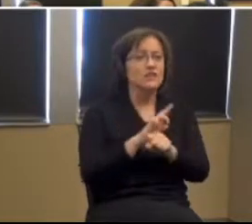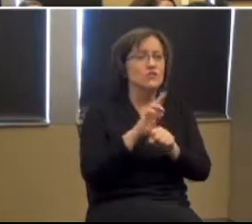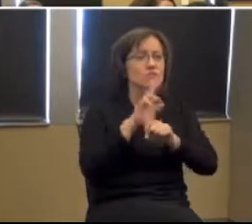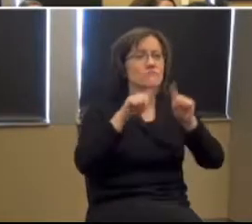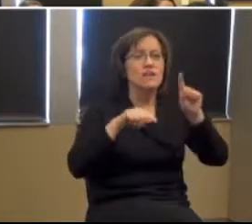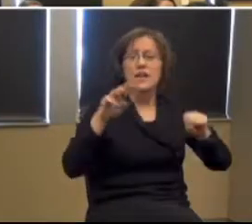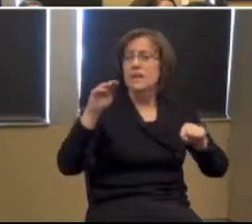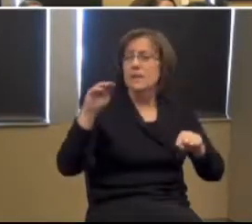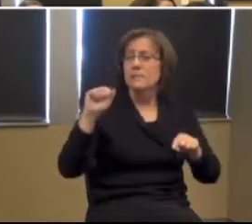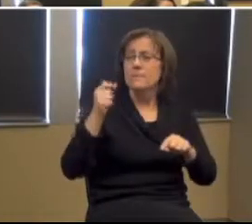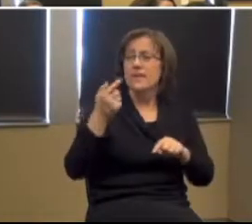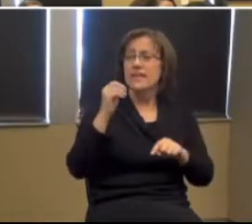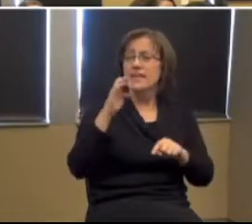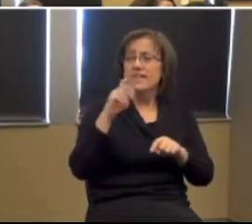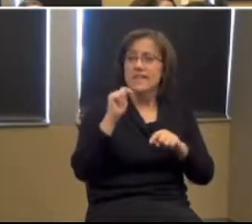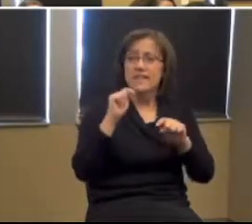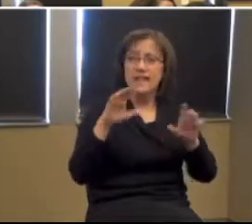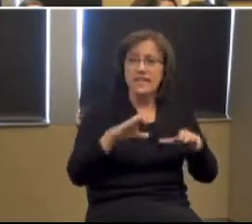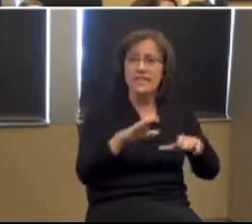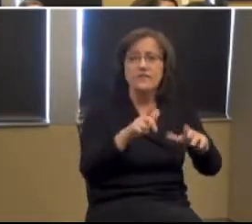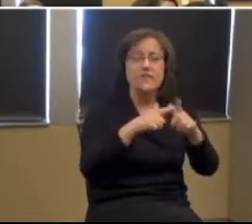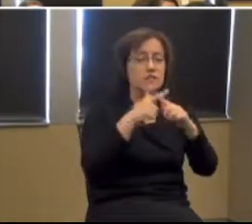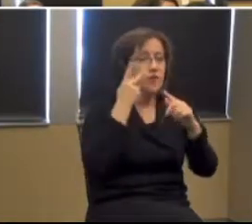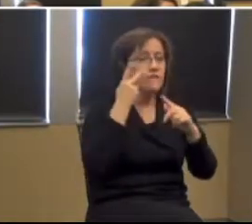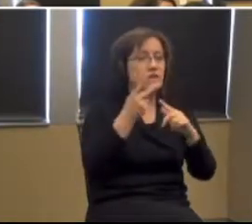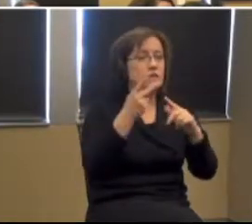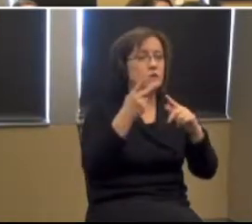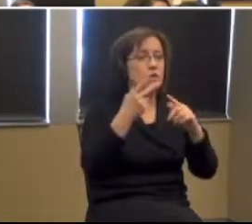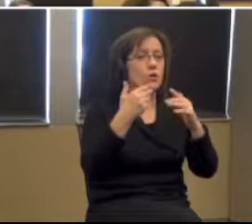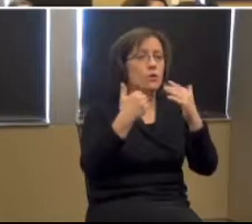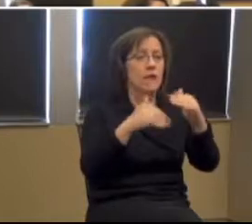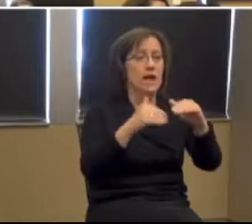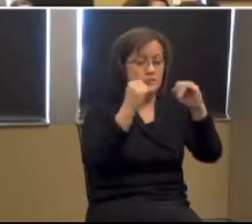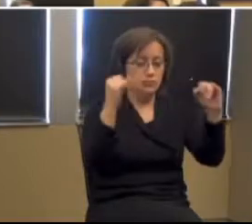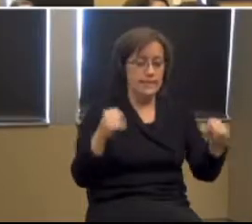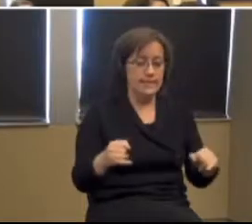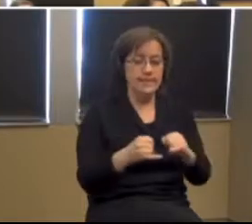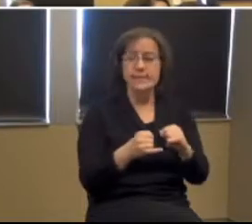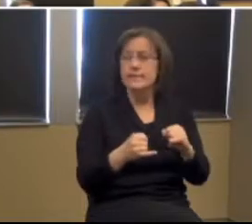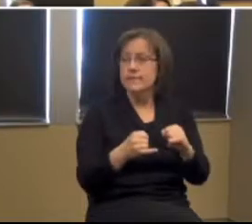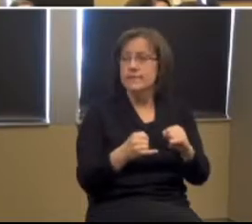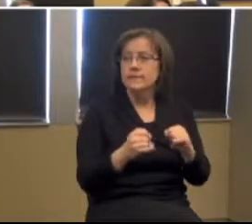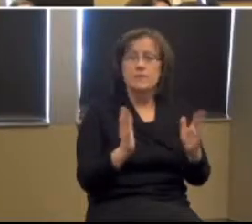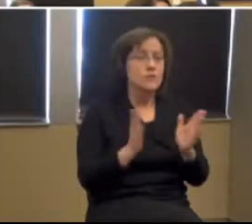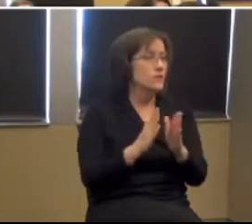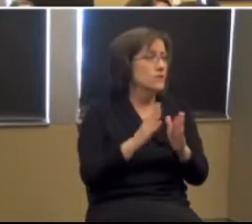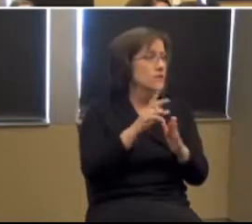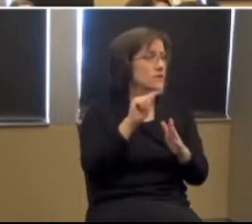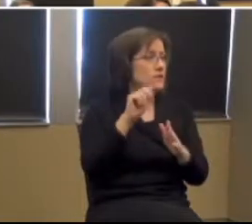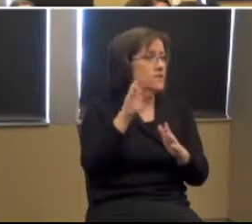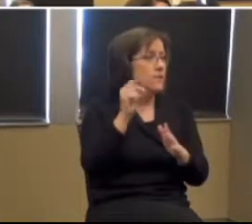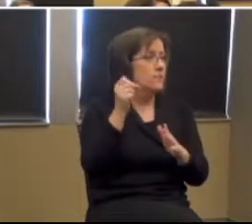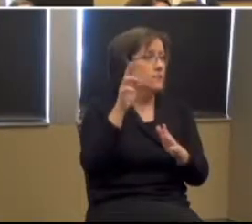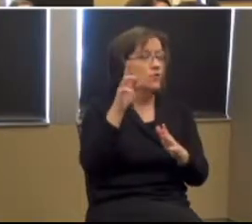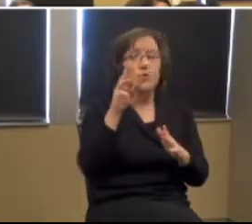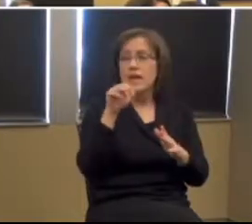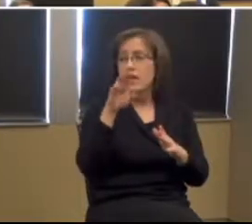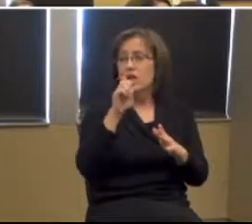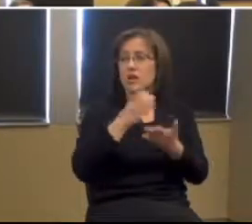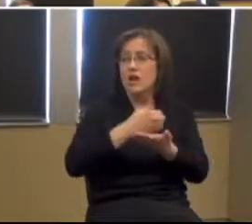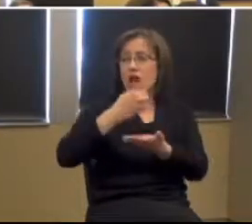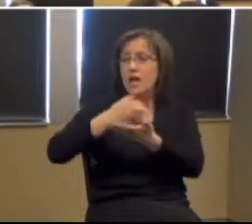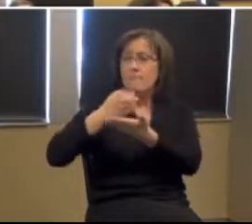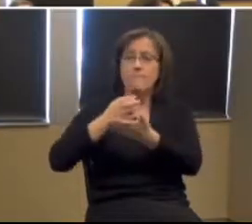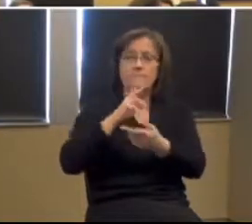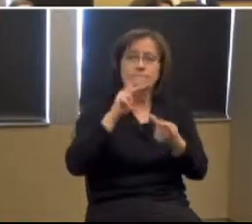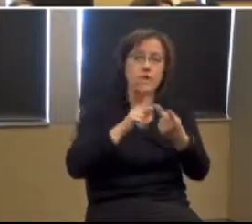a visual boundary for your students. Small things like Tupperware cups, perfect for sorting by color or